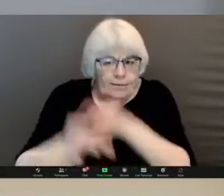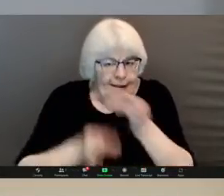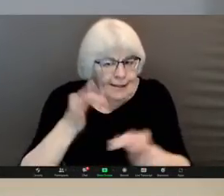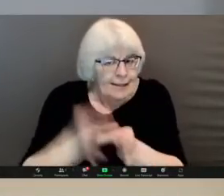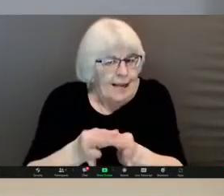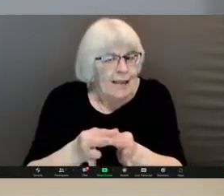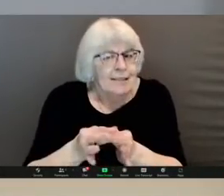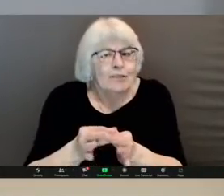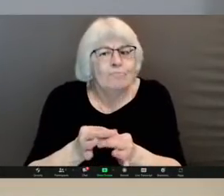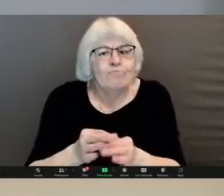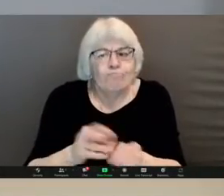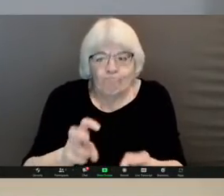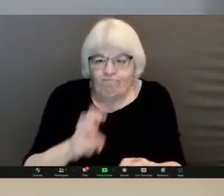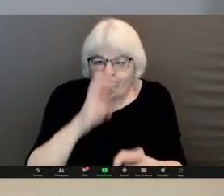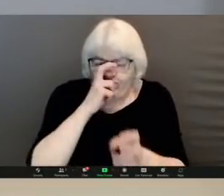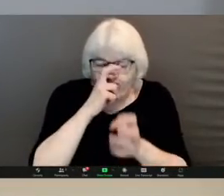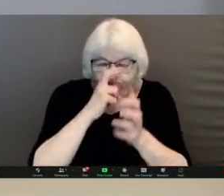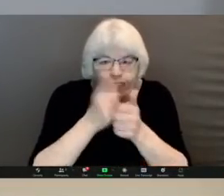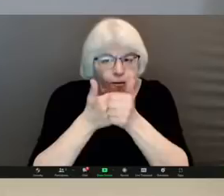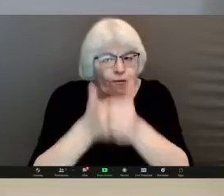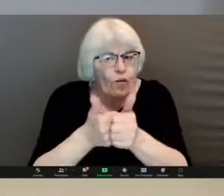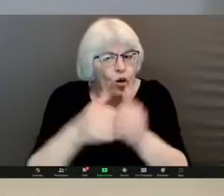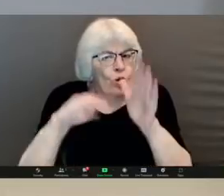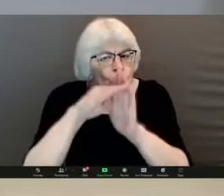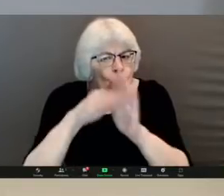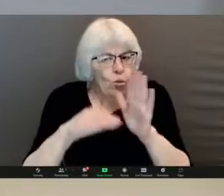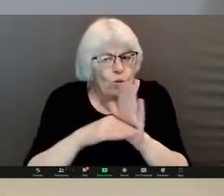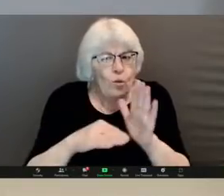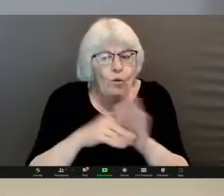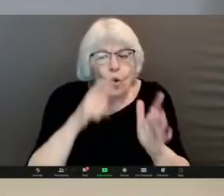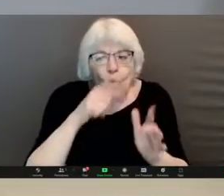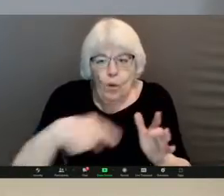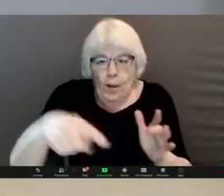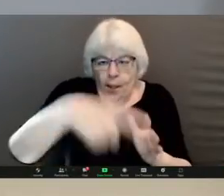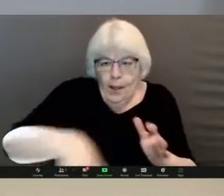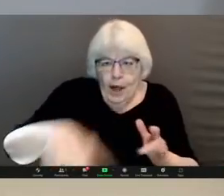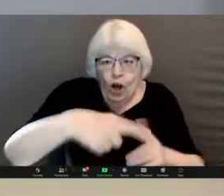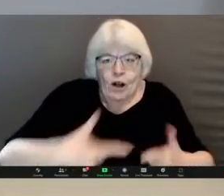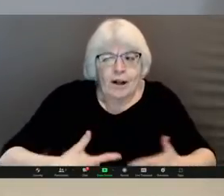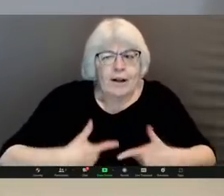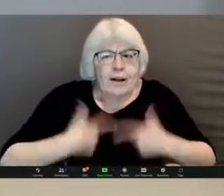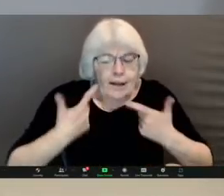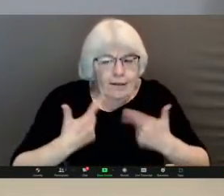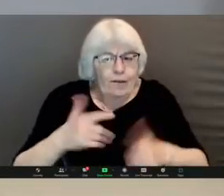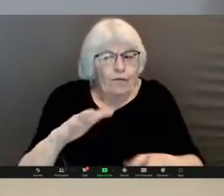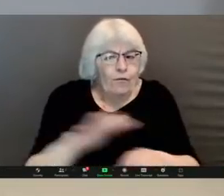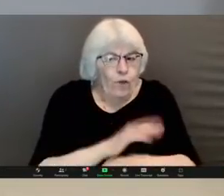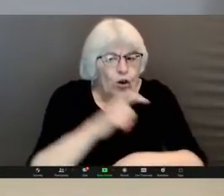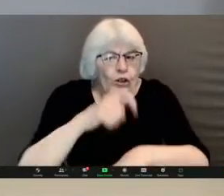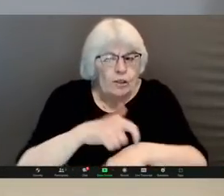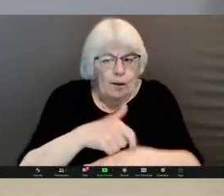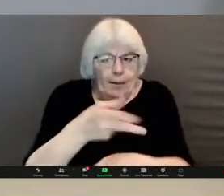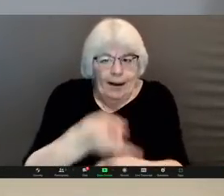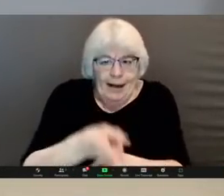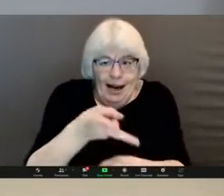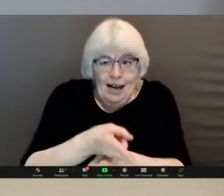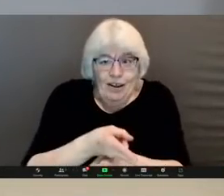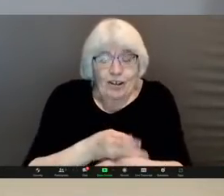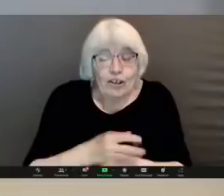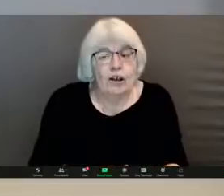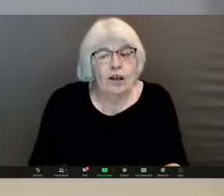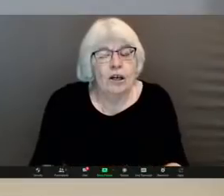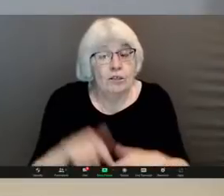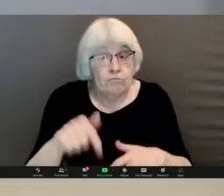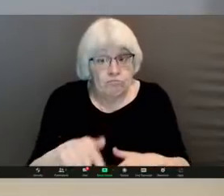Children returning to school for in-class learning, it's an important milestone for our province. We'll be taking steps to continue to support our children